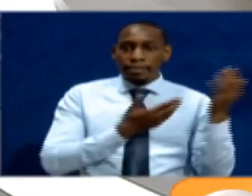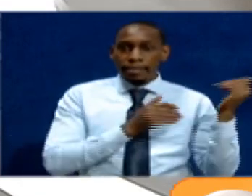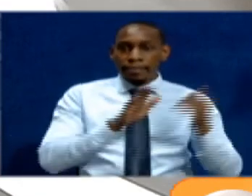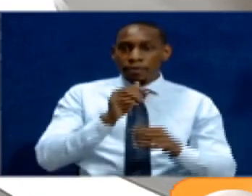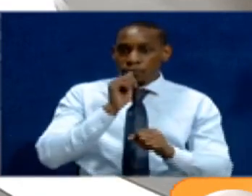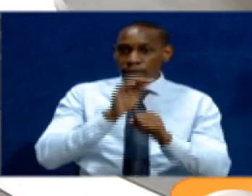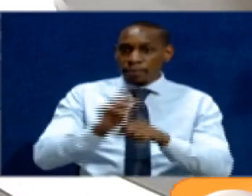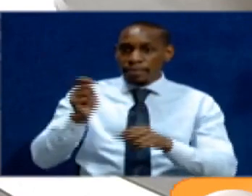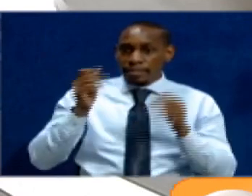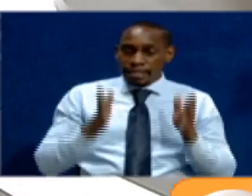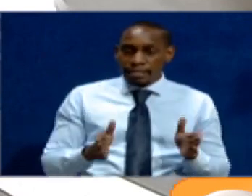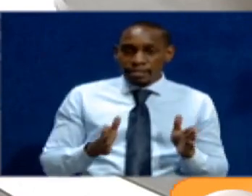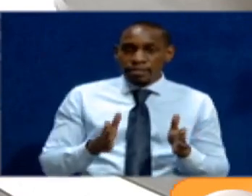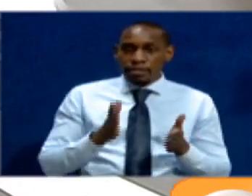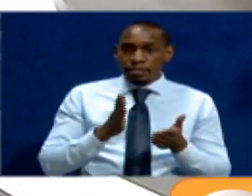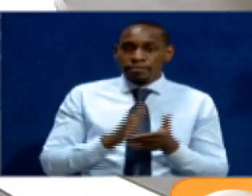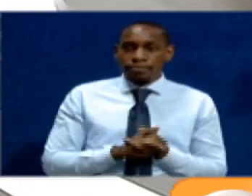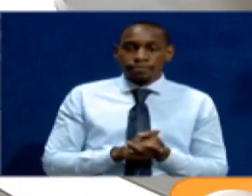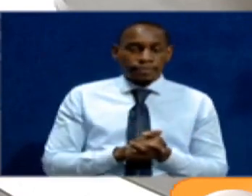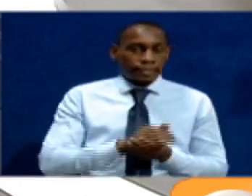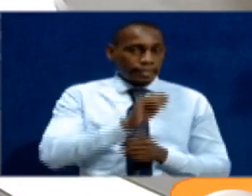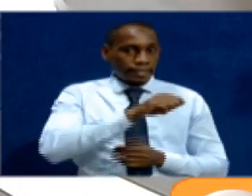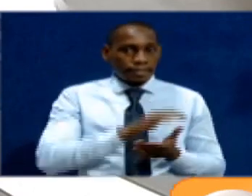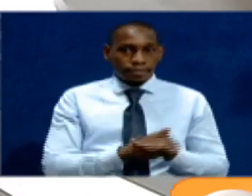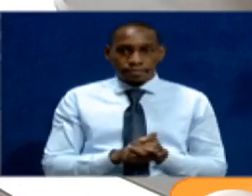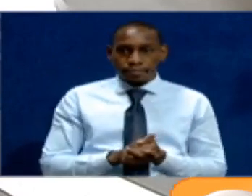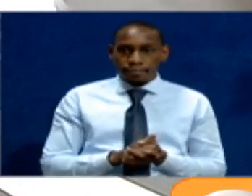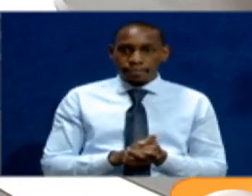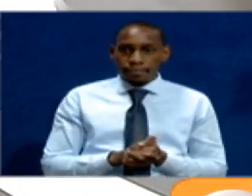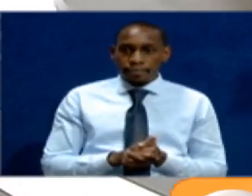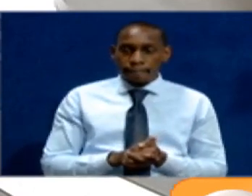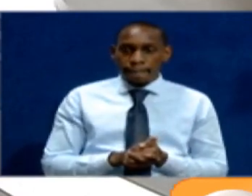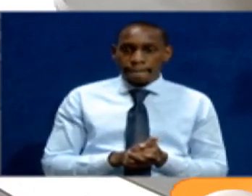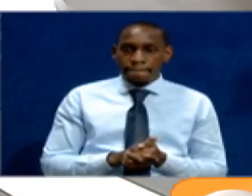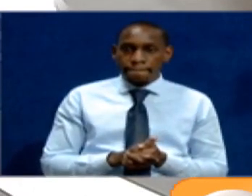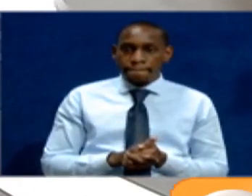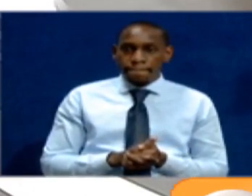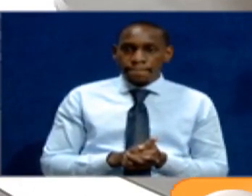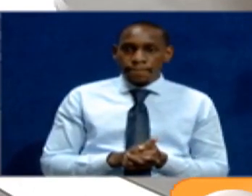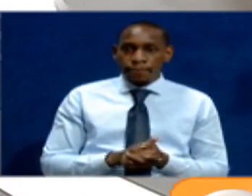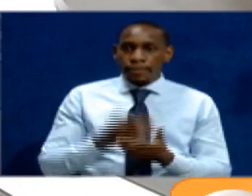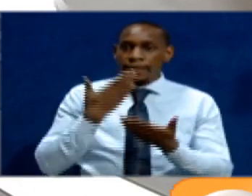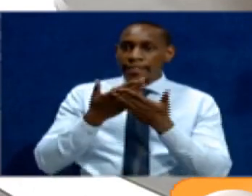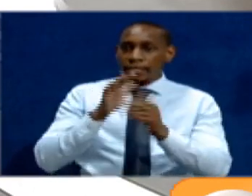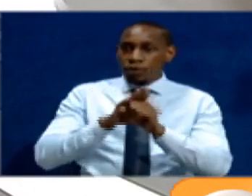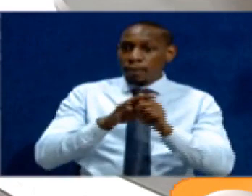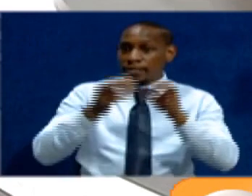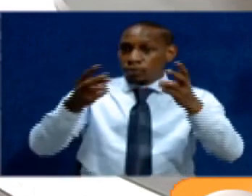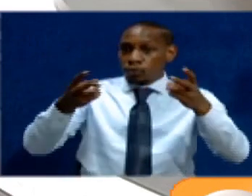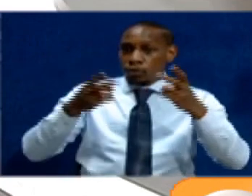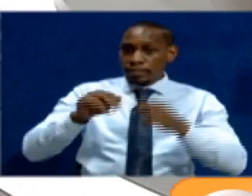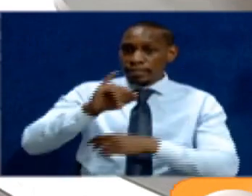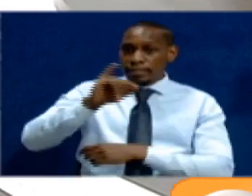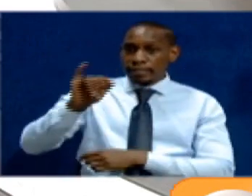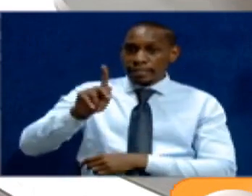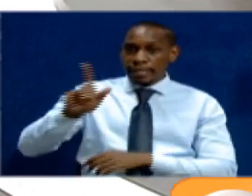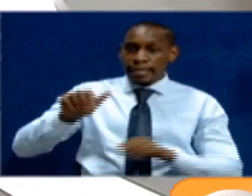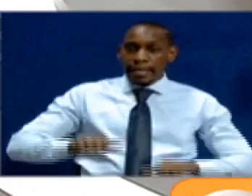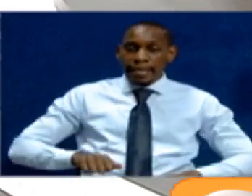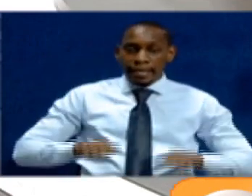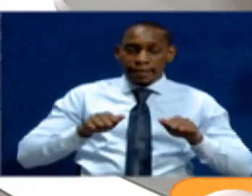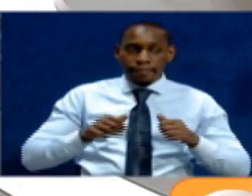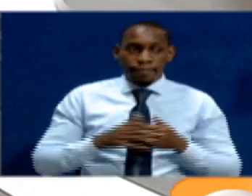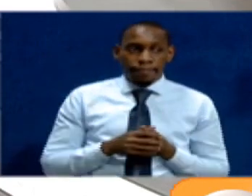hope we've reassured Kenyans as much as we can. Yeah. Let's take this vaccine going forward. Thanks so much for being a part of